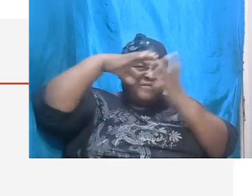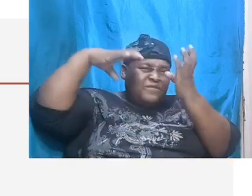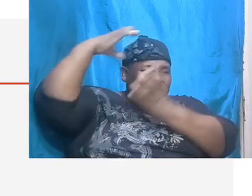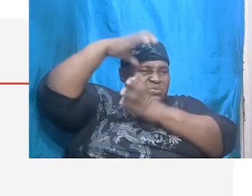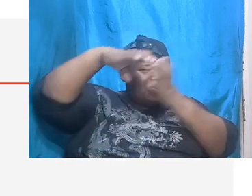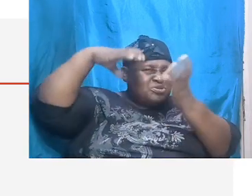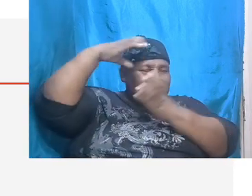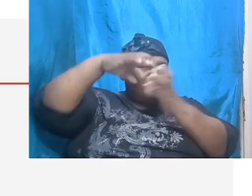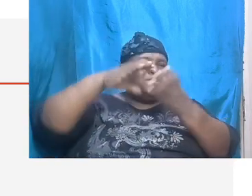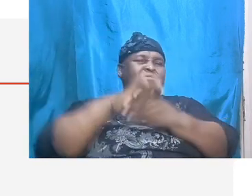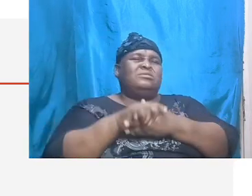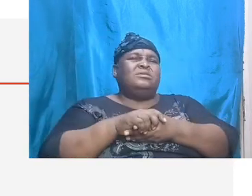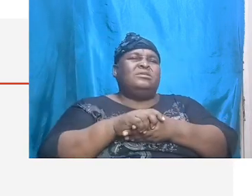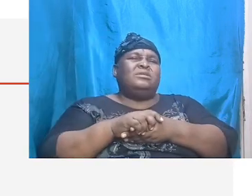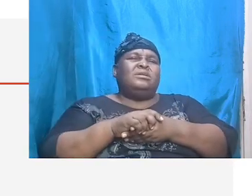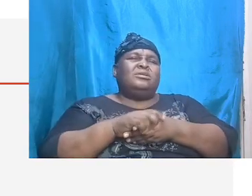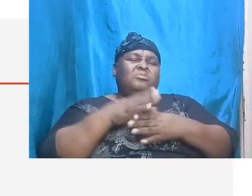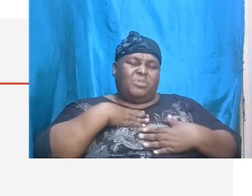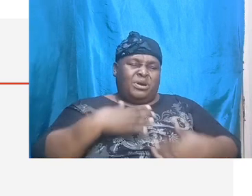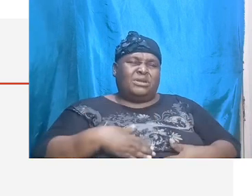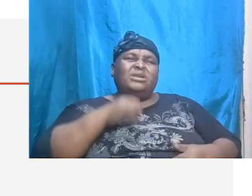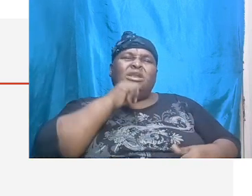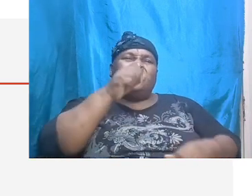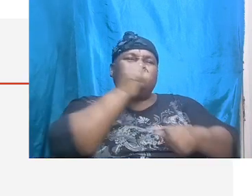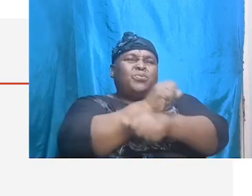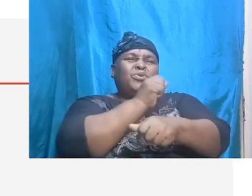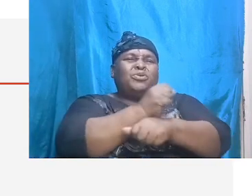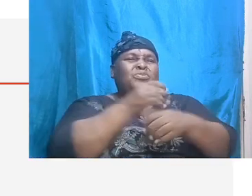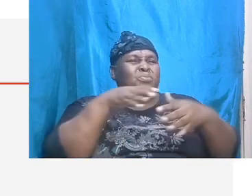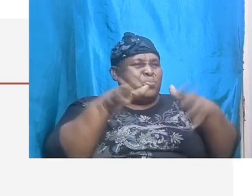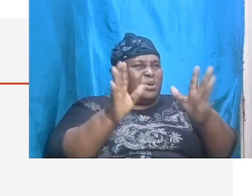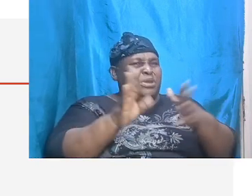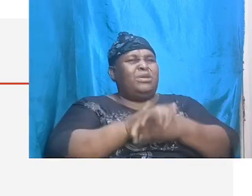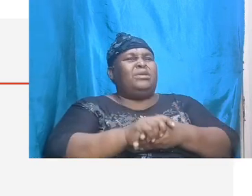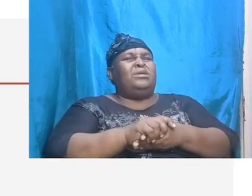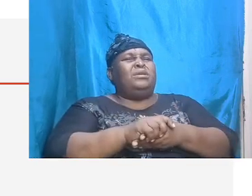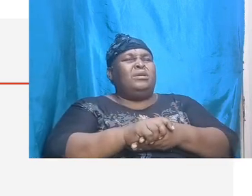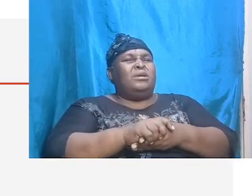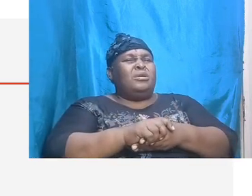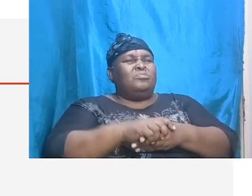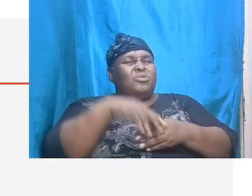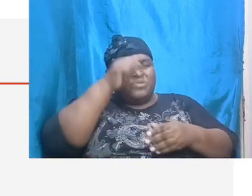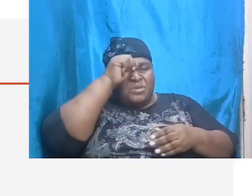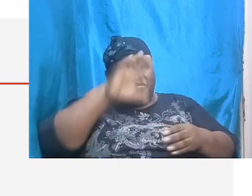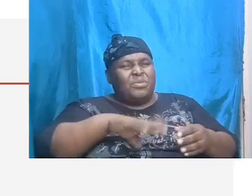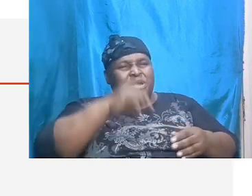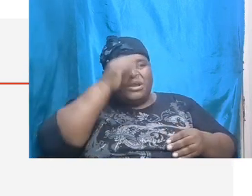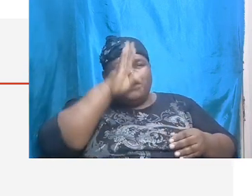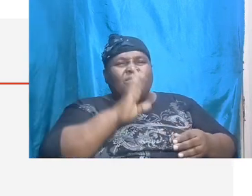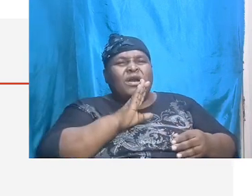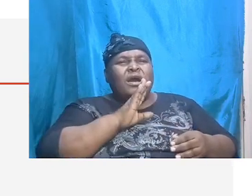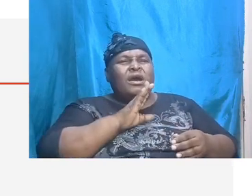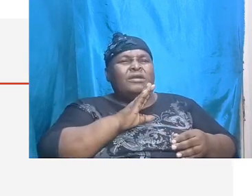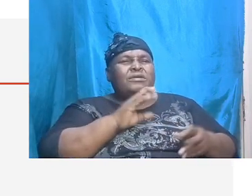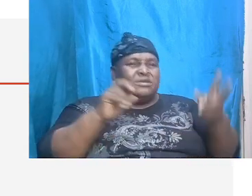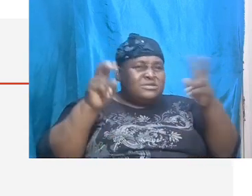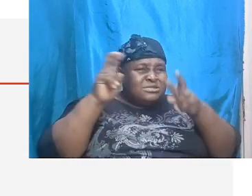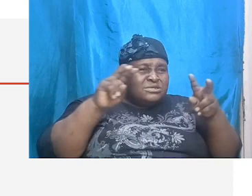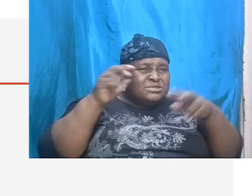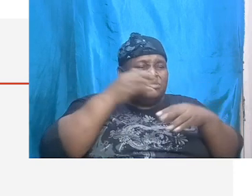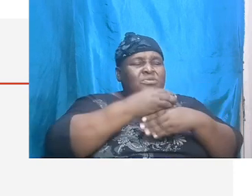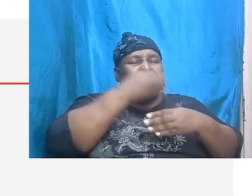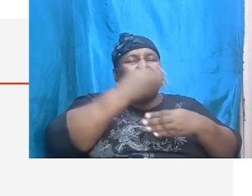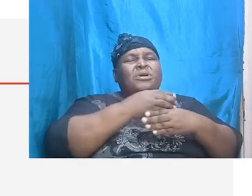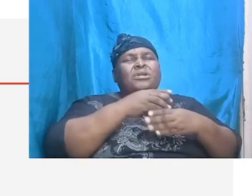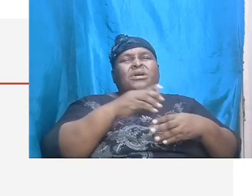going to operate in the way it should. So Nehemiah, what he did, apart from the fact that he examined the wall and he realized where the loopholes